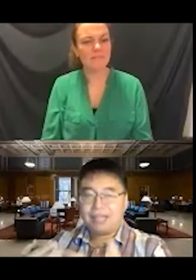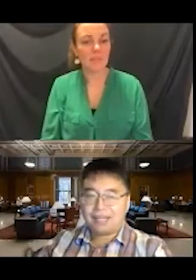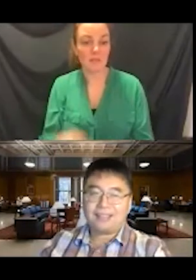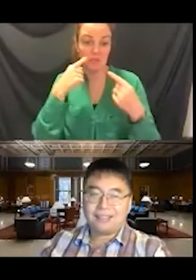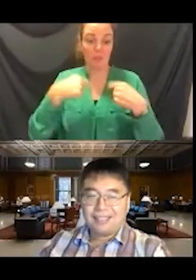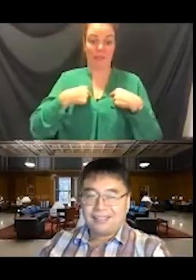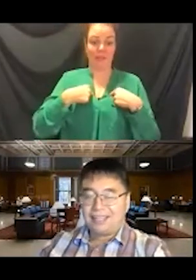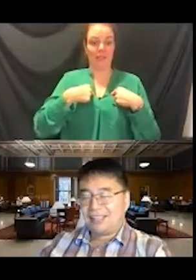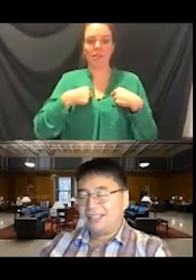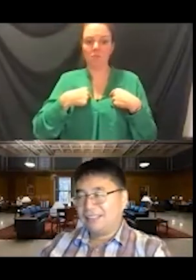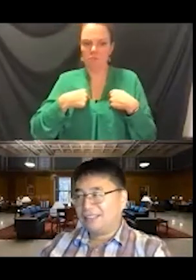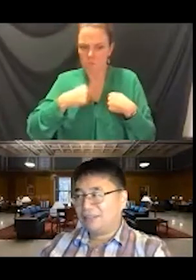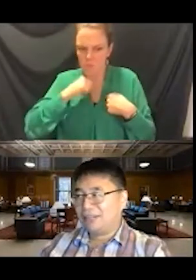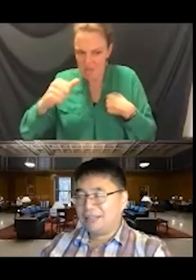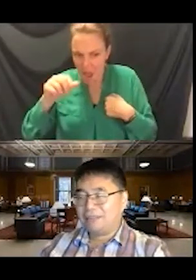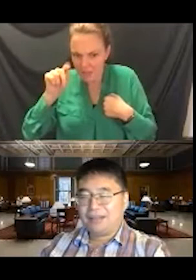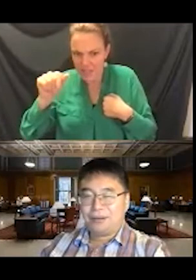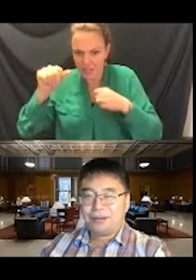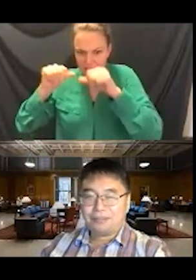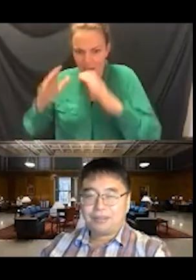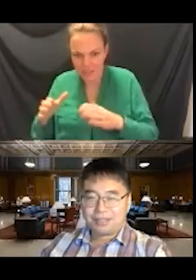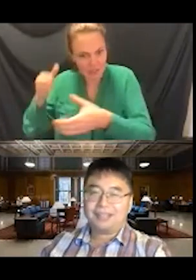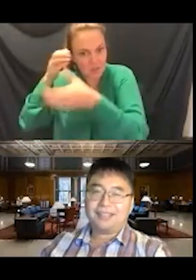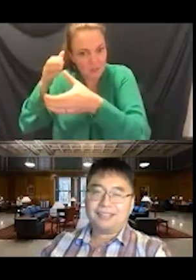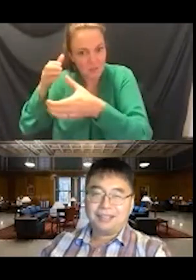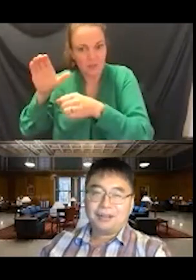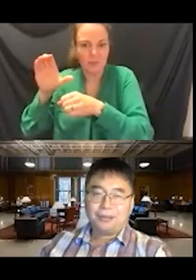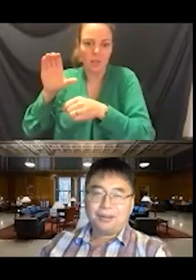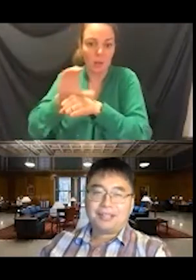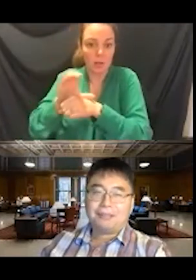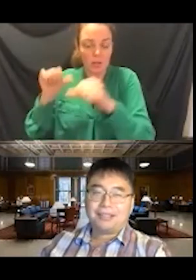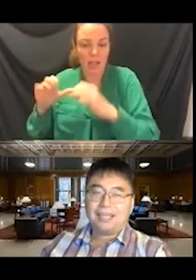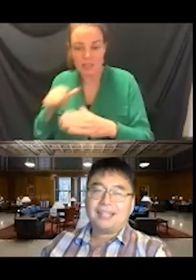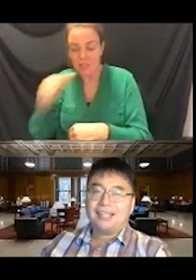who is not a data scientist or a computer scientist,